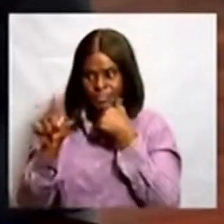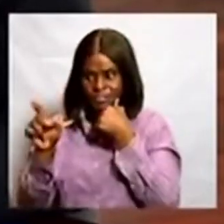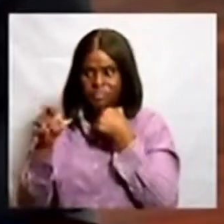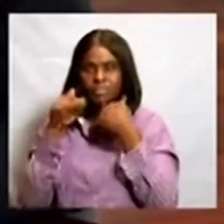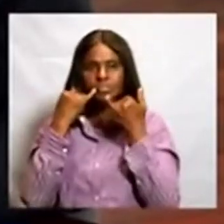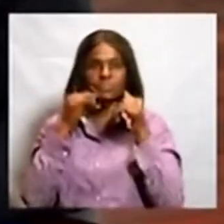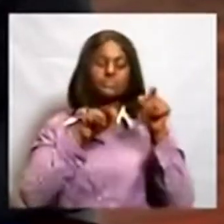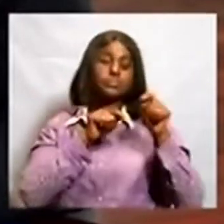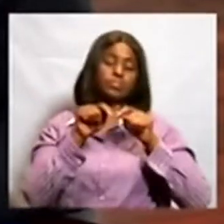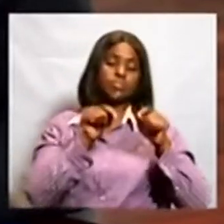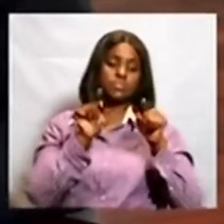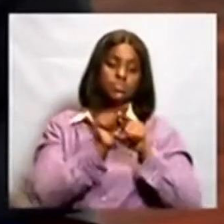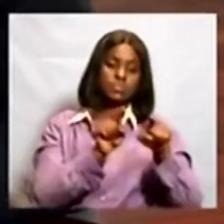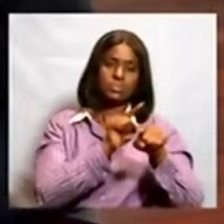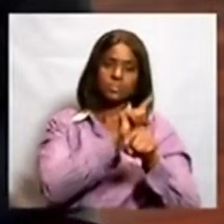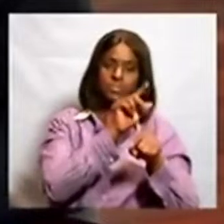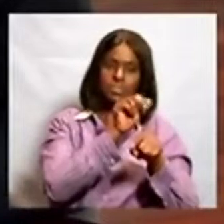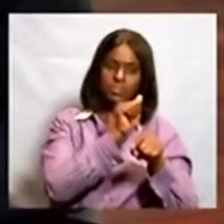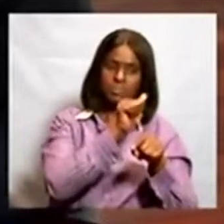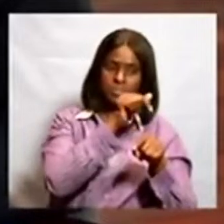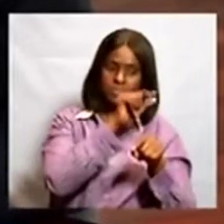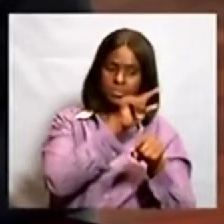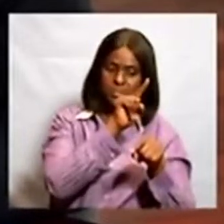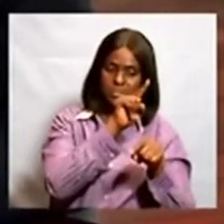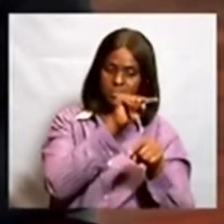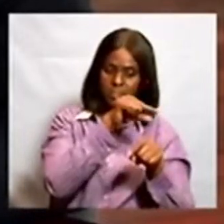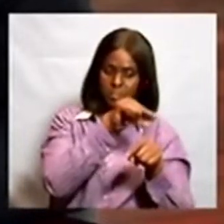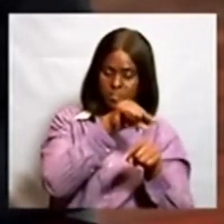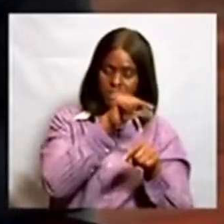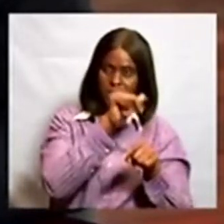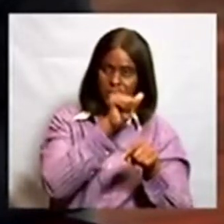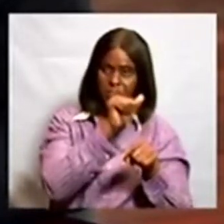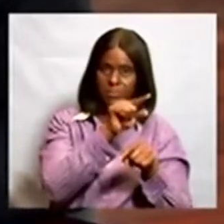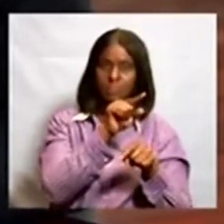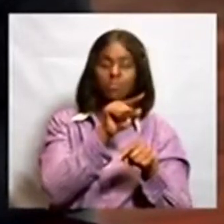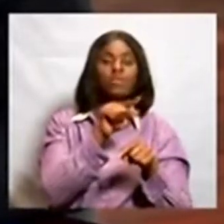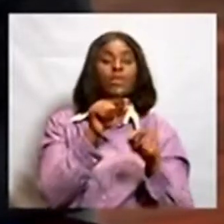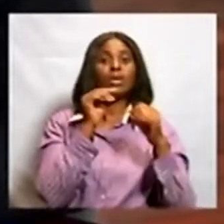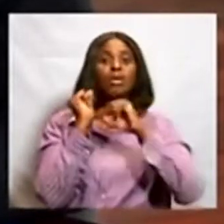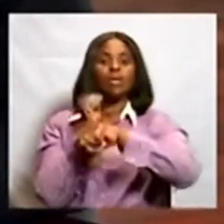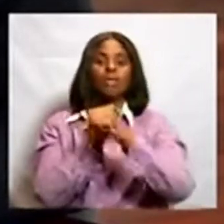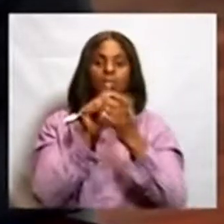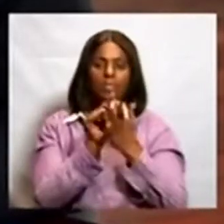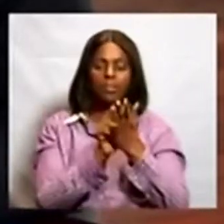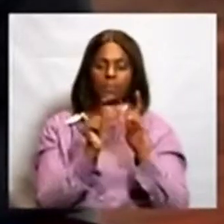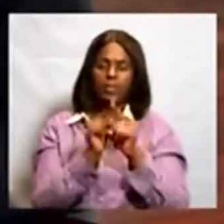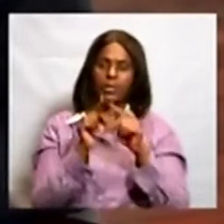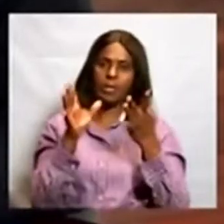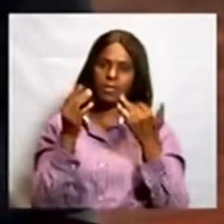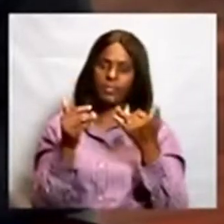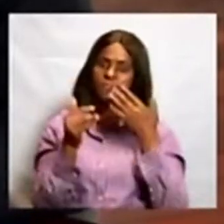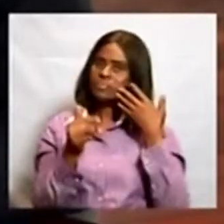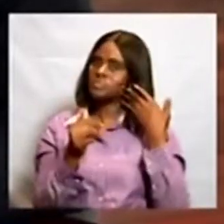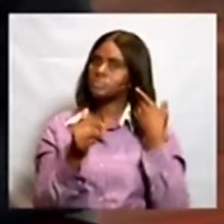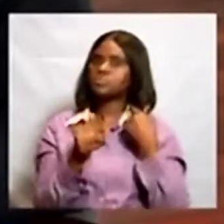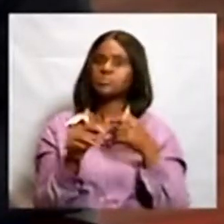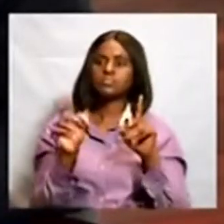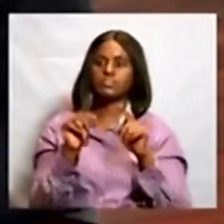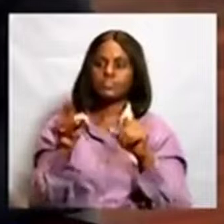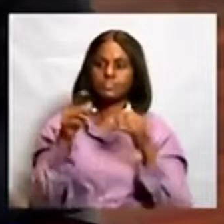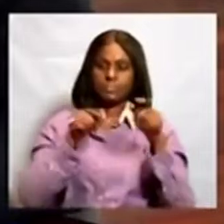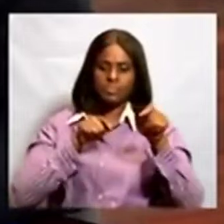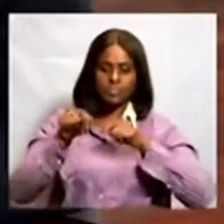controller, and ZACO also is a data controller. So the Data Protection Act allows exceptions where a